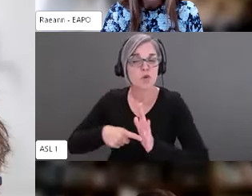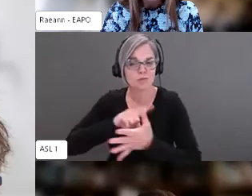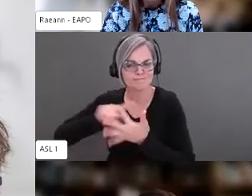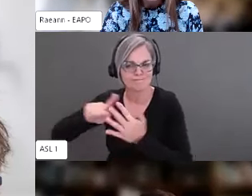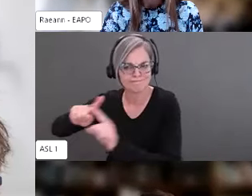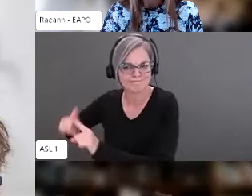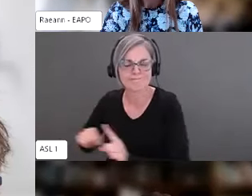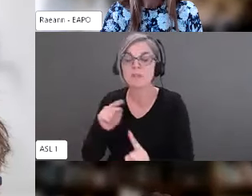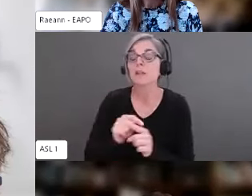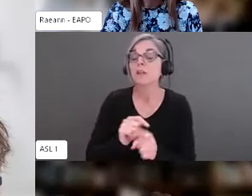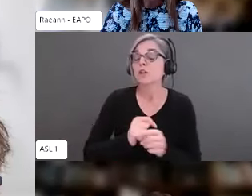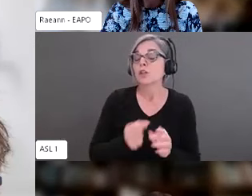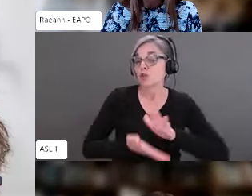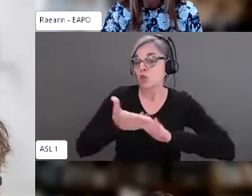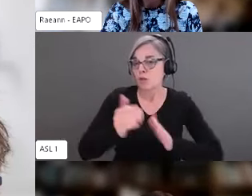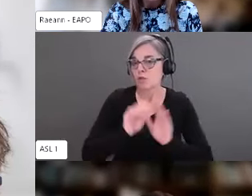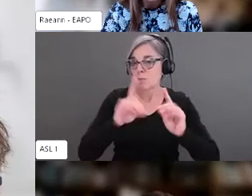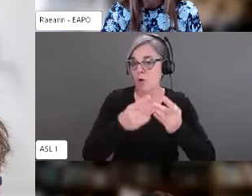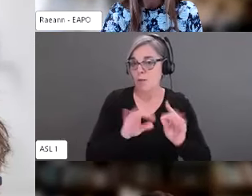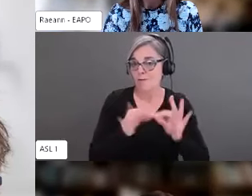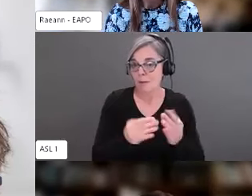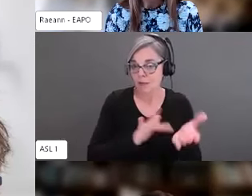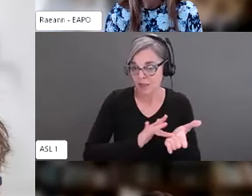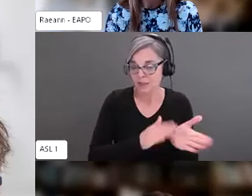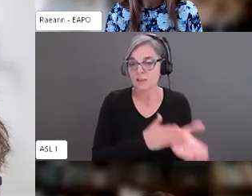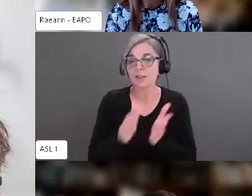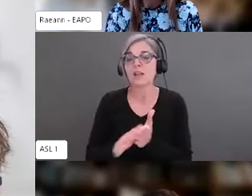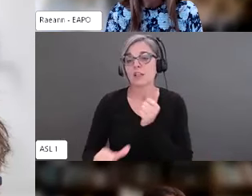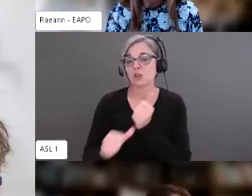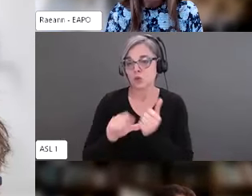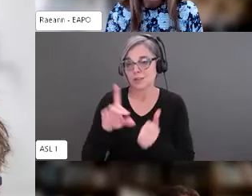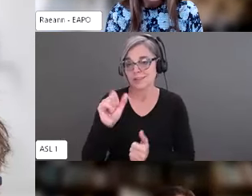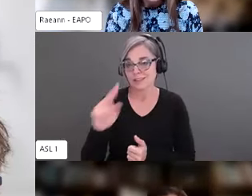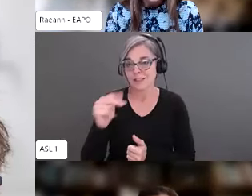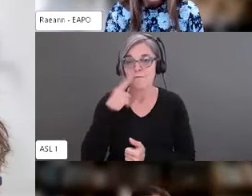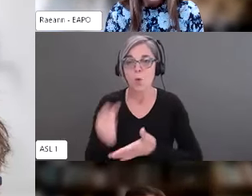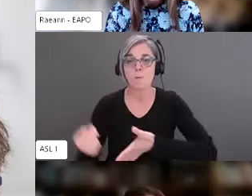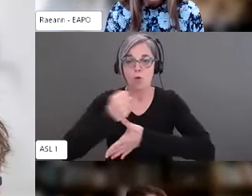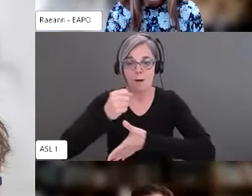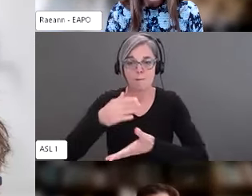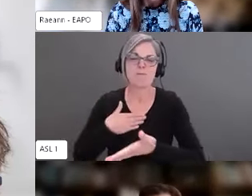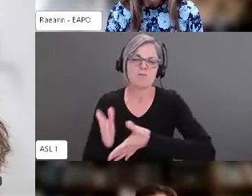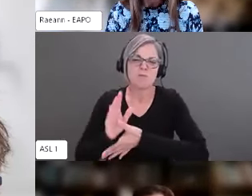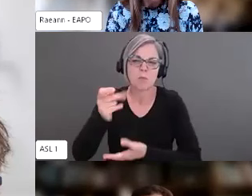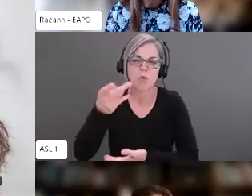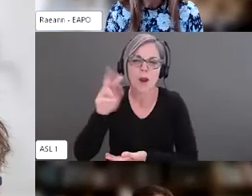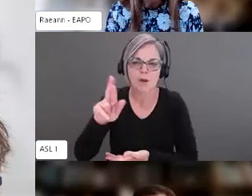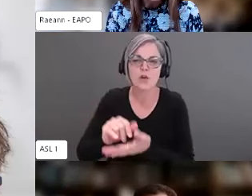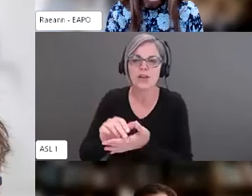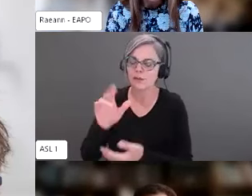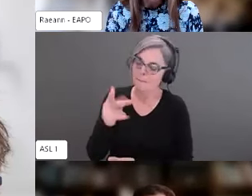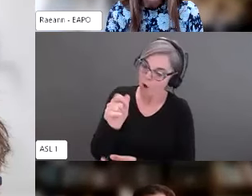Medicine, associate dean of primary care, and the dean. She's also the